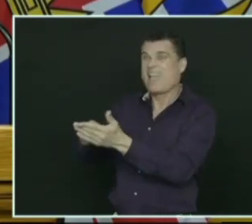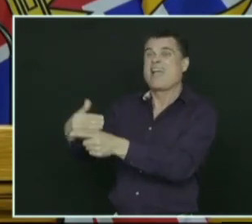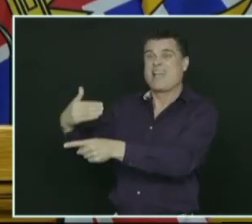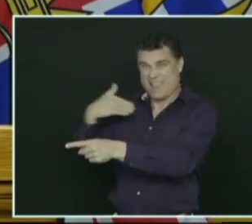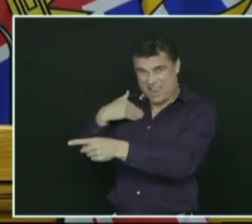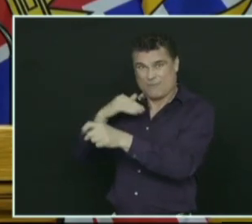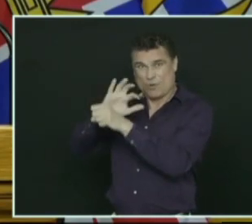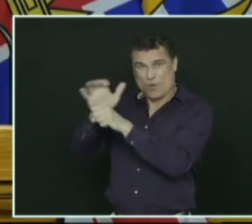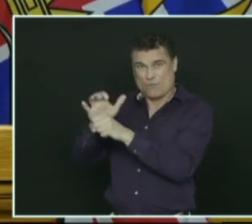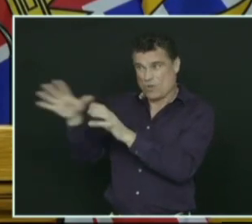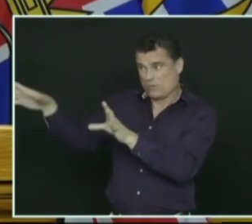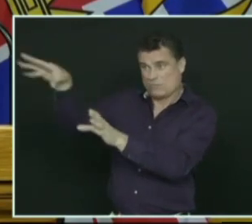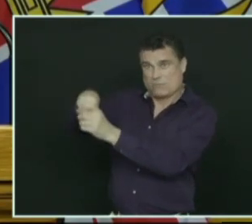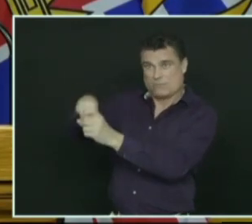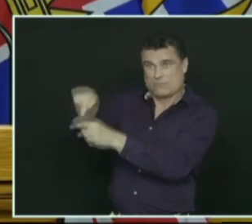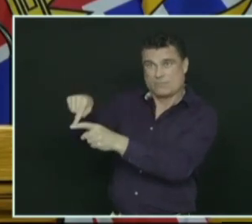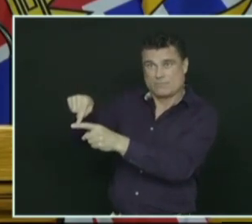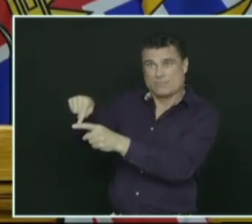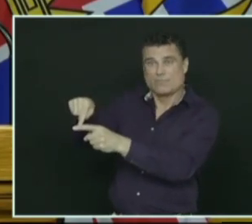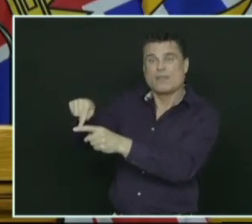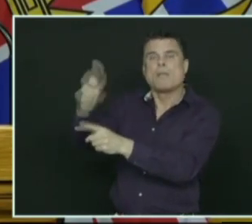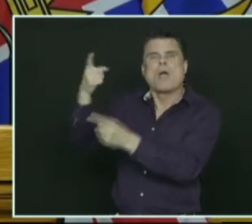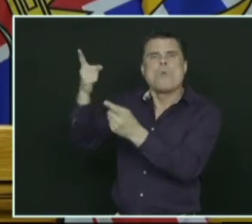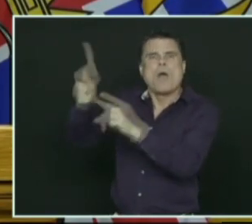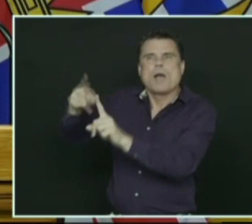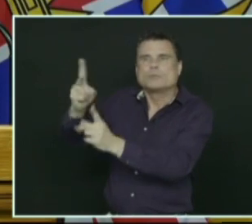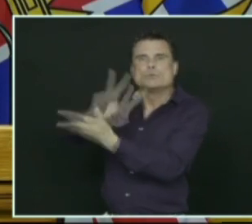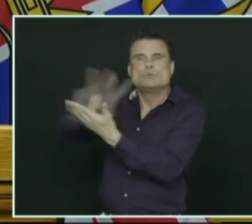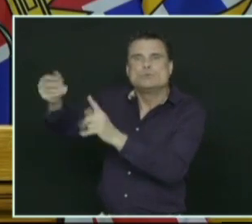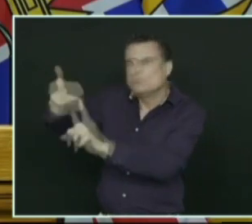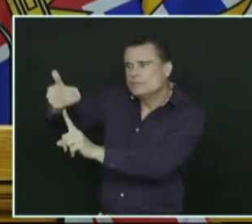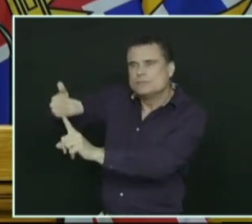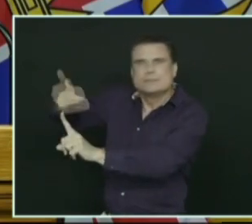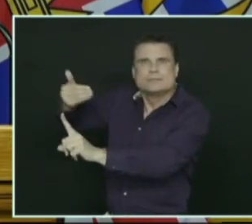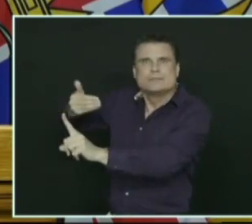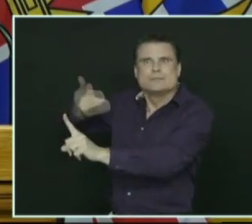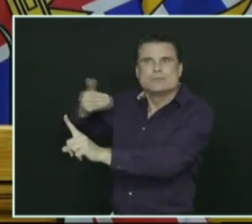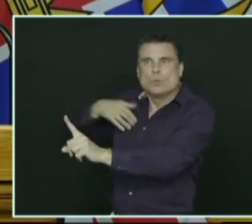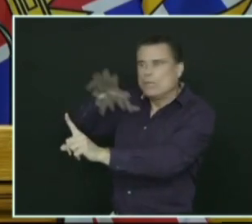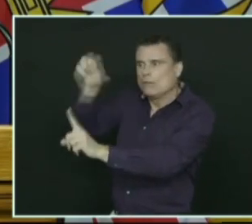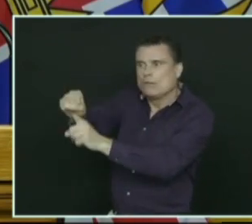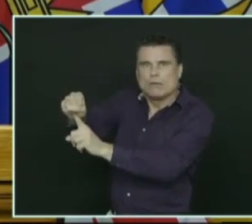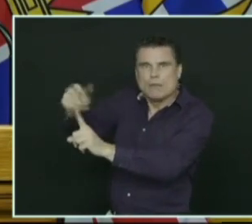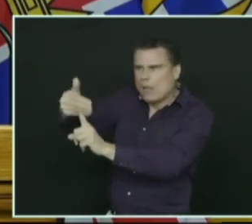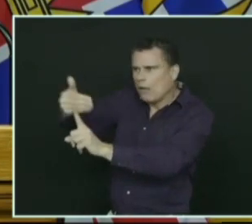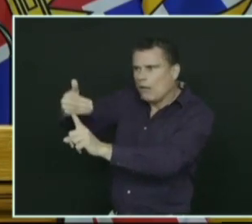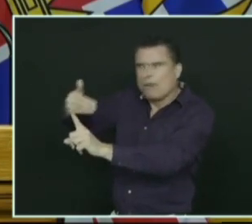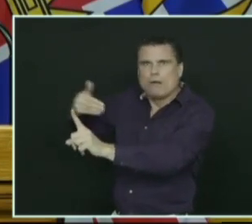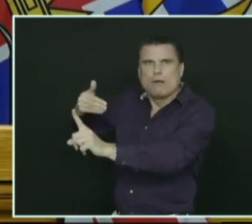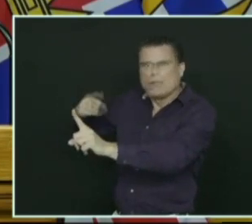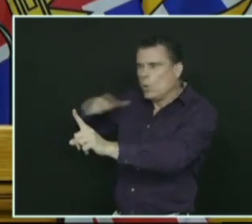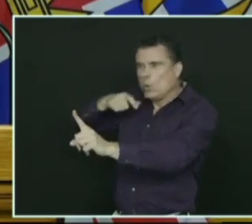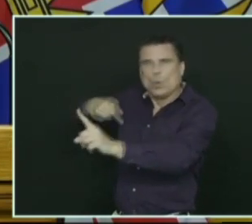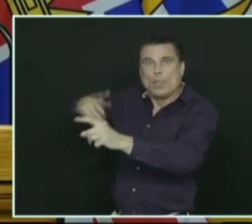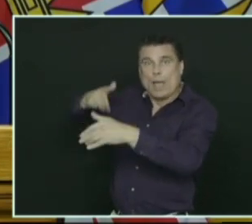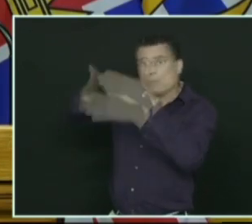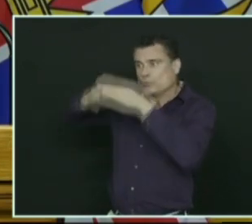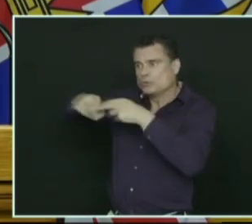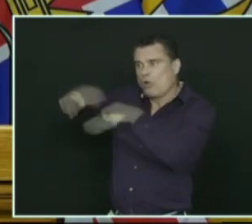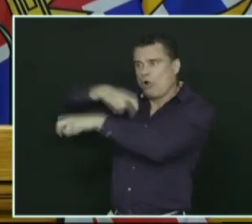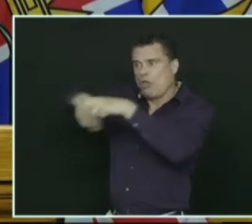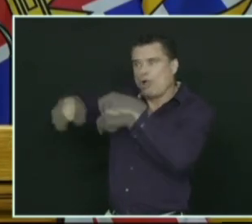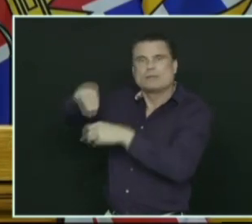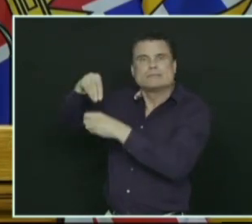congregate settings, whether it's a correctional facility, whether it's the nursery where the temporary foreign workers are living